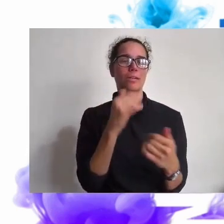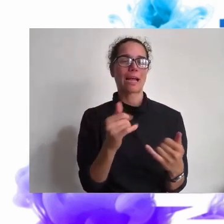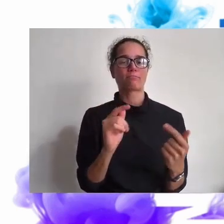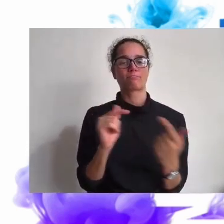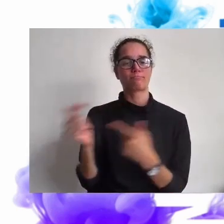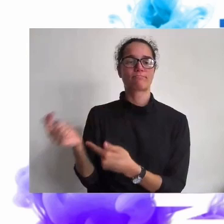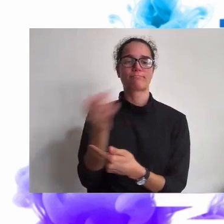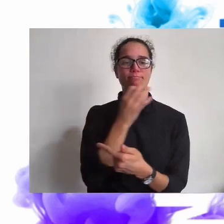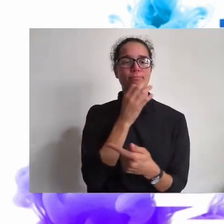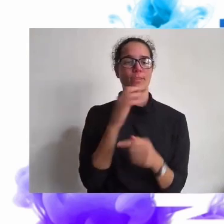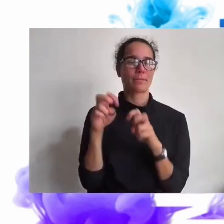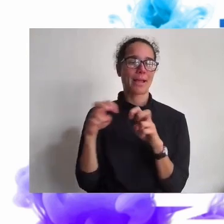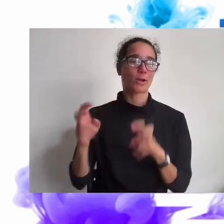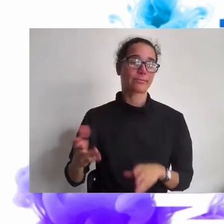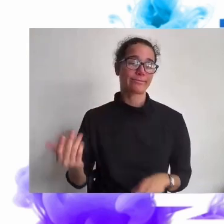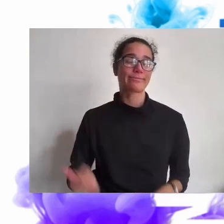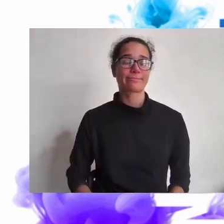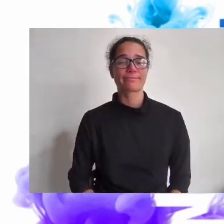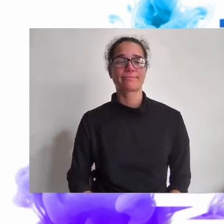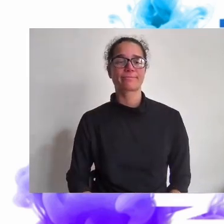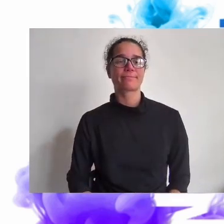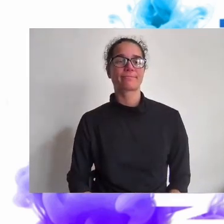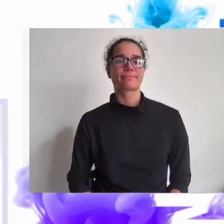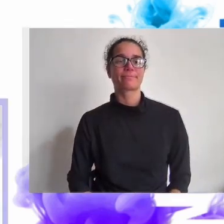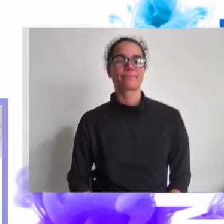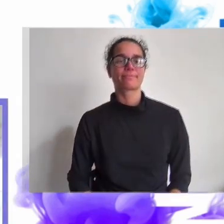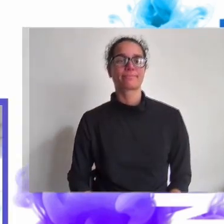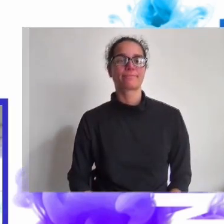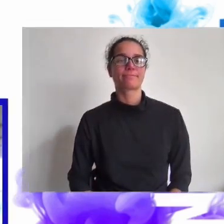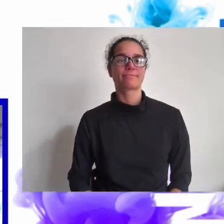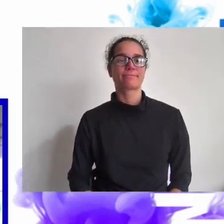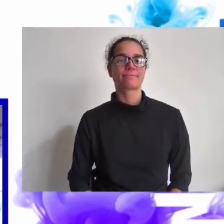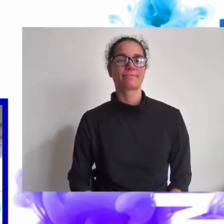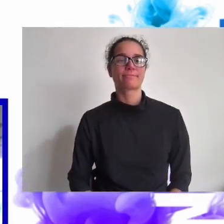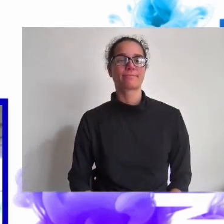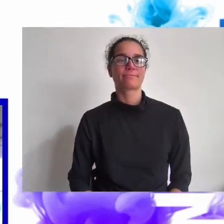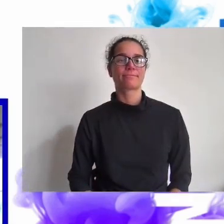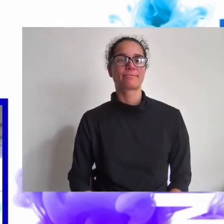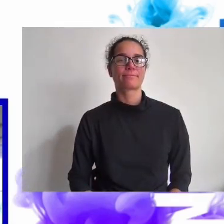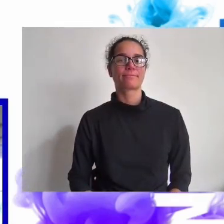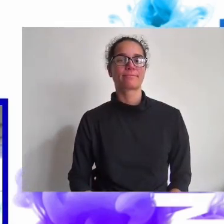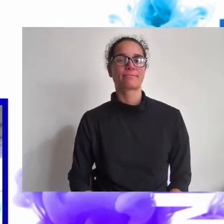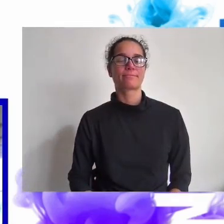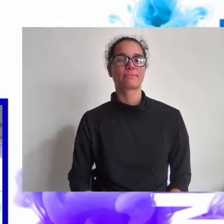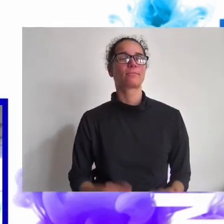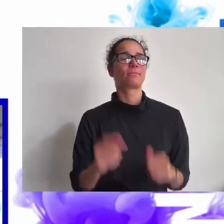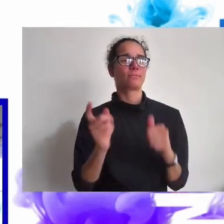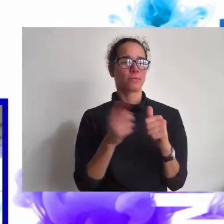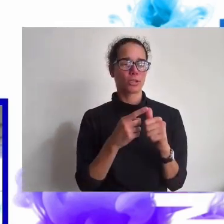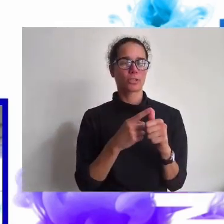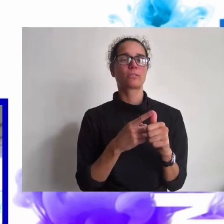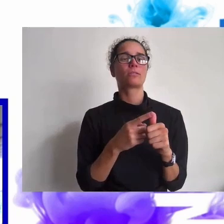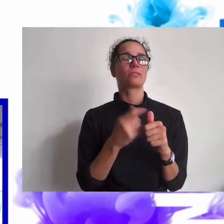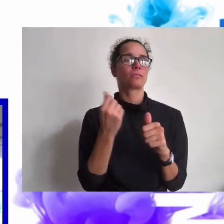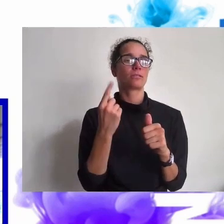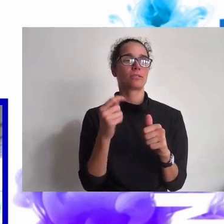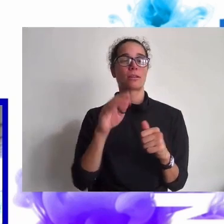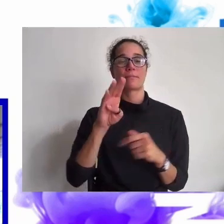First, to Bridget. What is the importance of having a